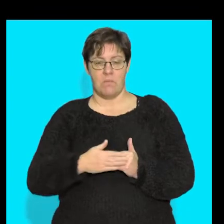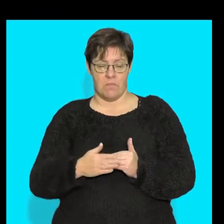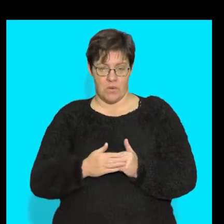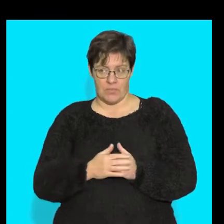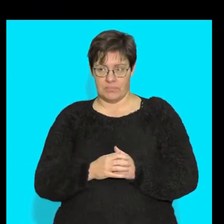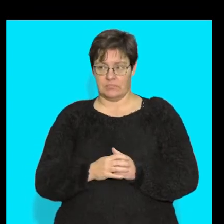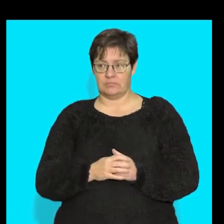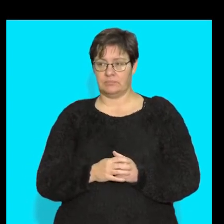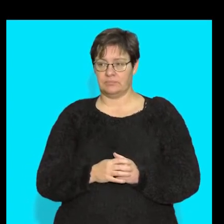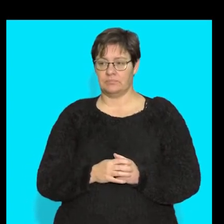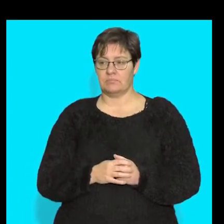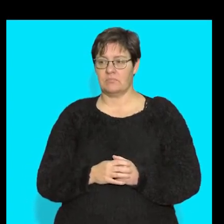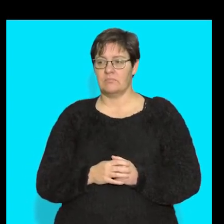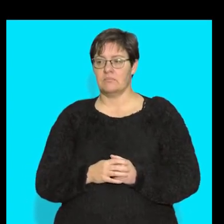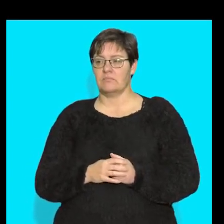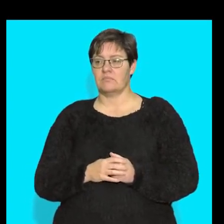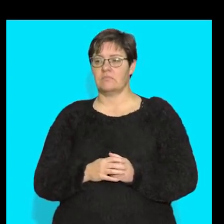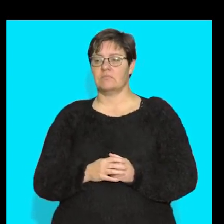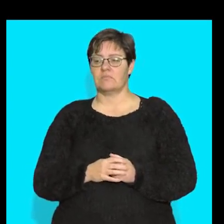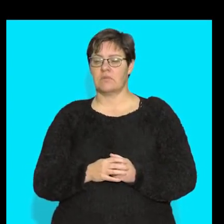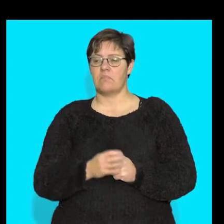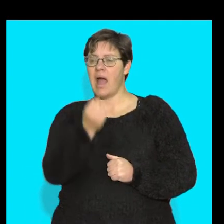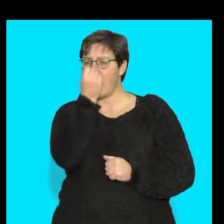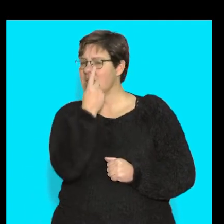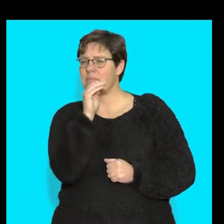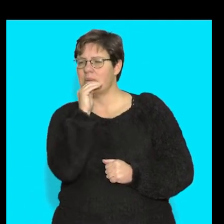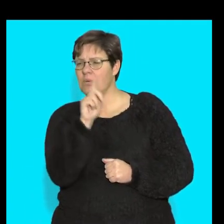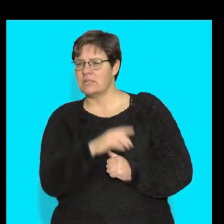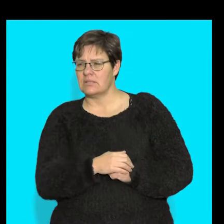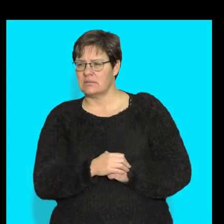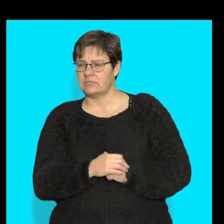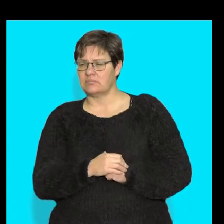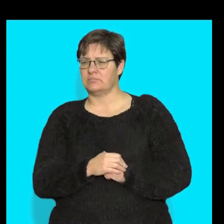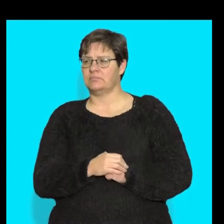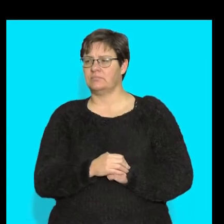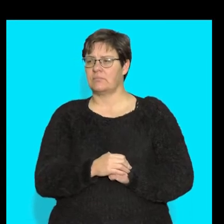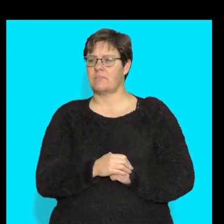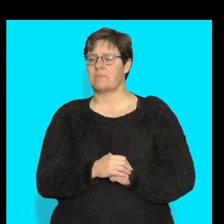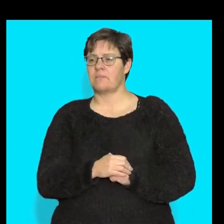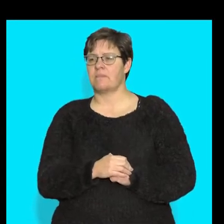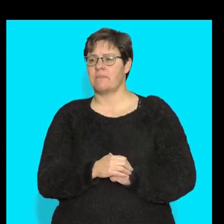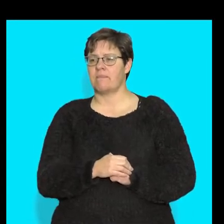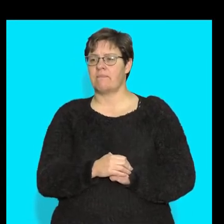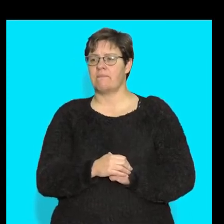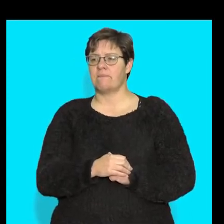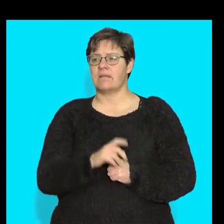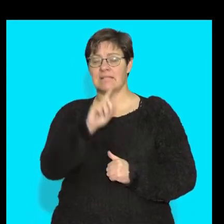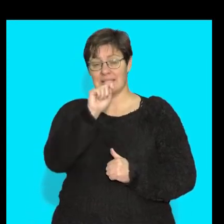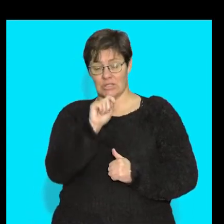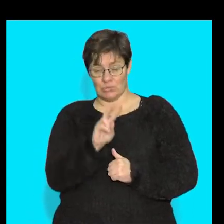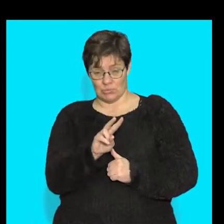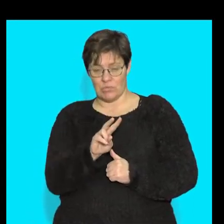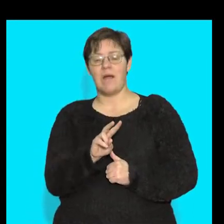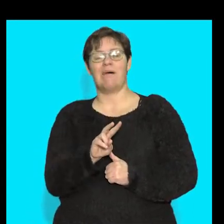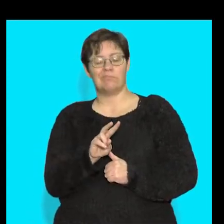scheme. Now, let's understand what this means, right? We are still on this number line. So here by T2,